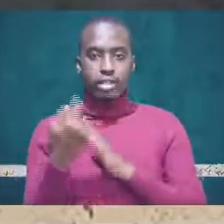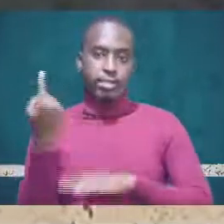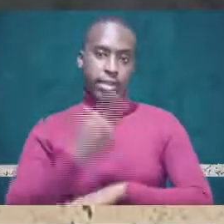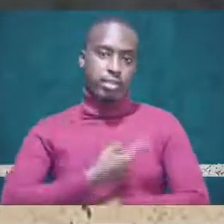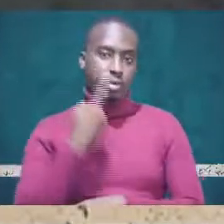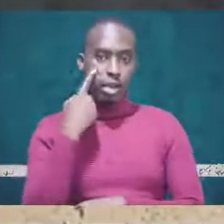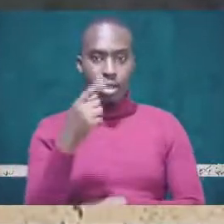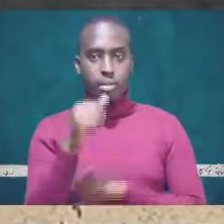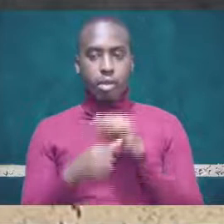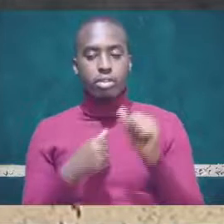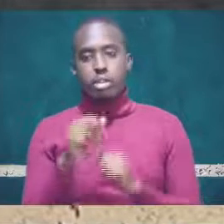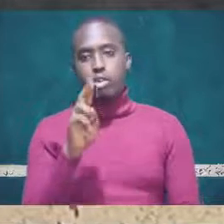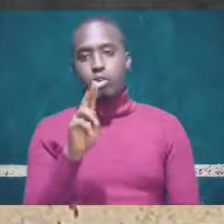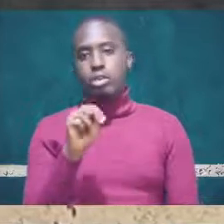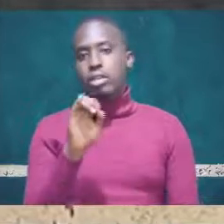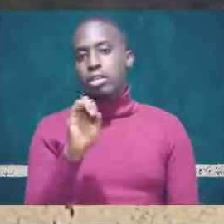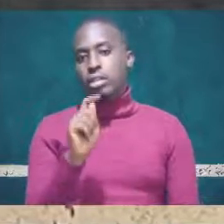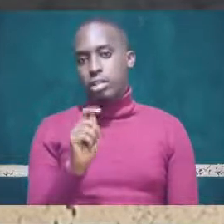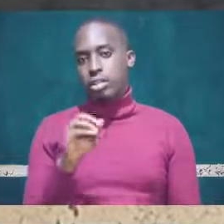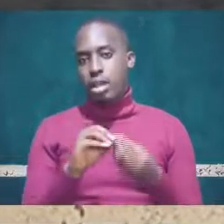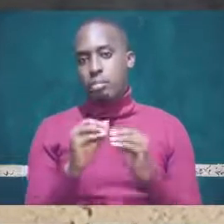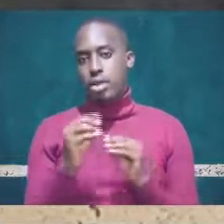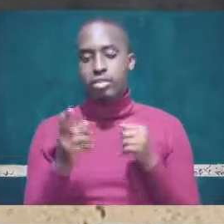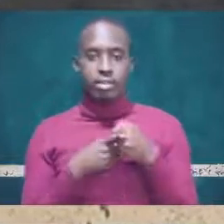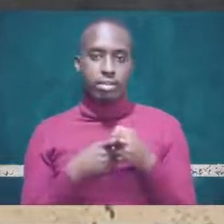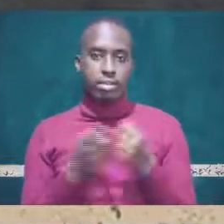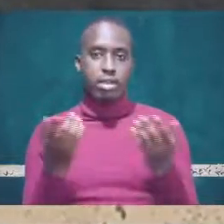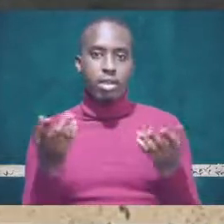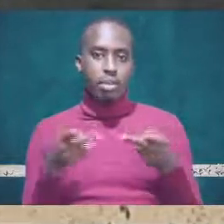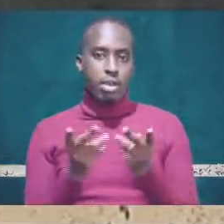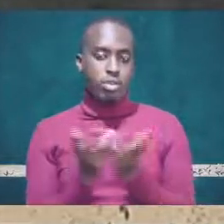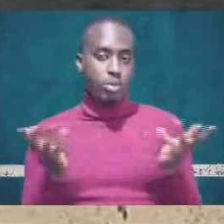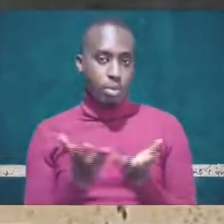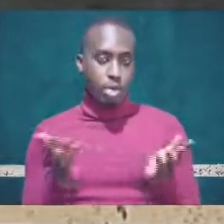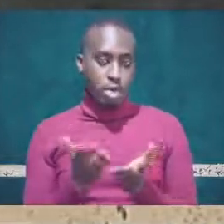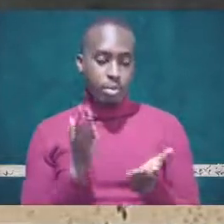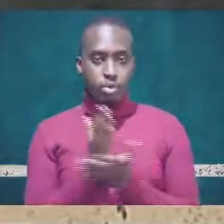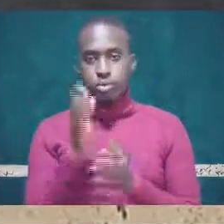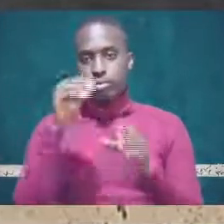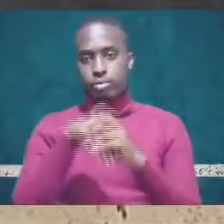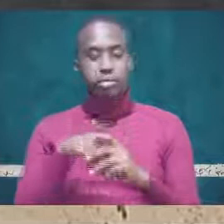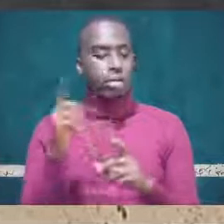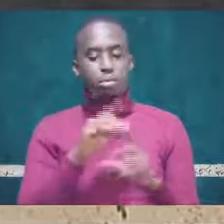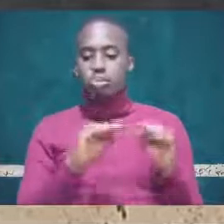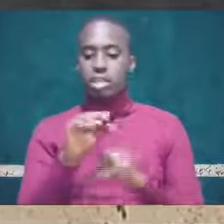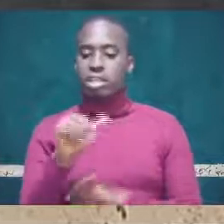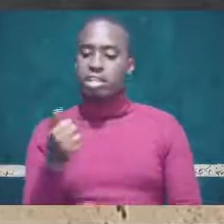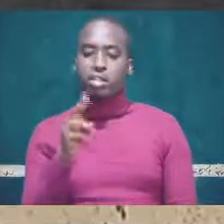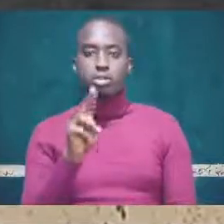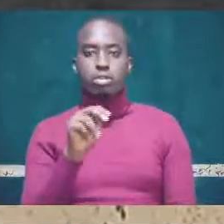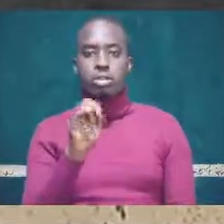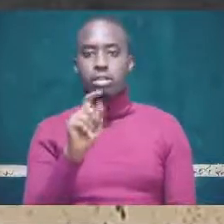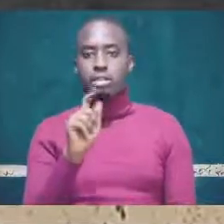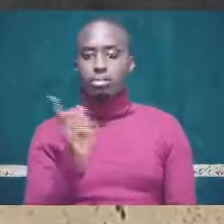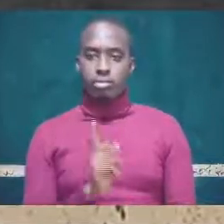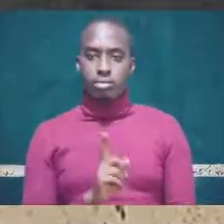at unit number what? Number 6. That's where we are. We have not moved to another unit. And this unit number 6,